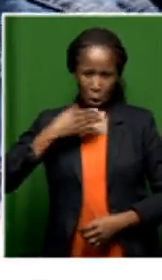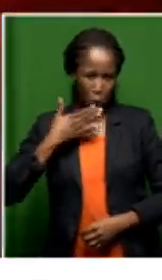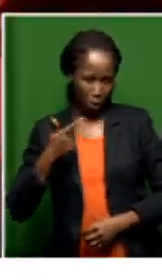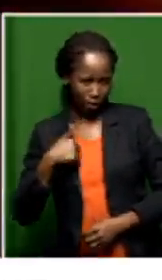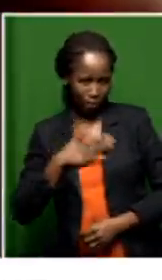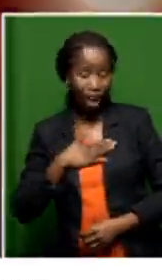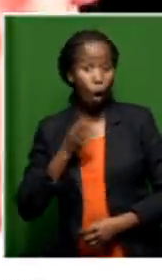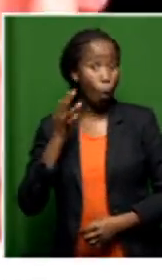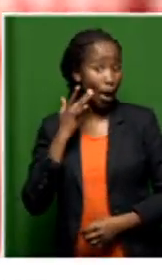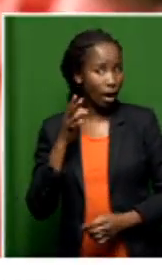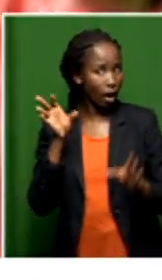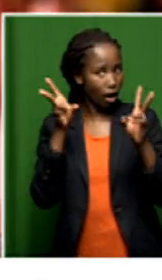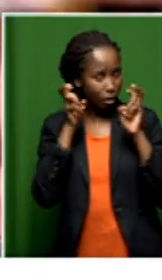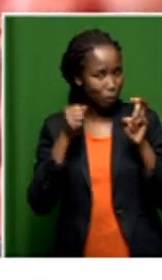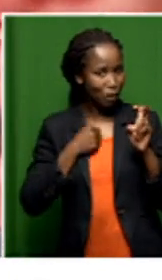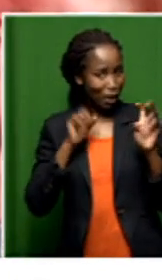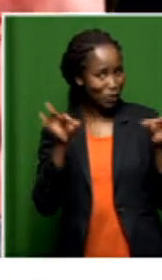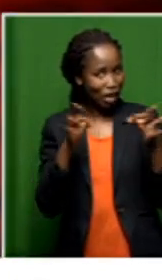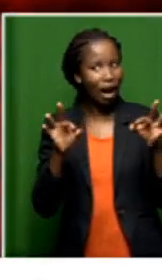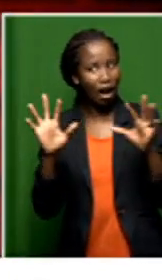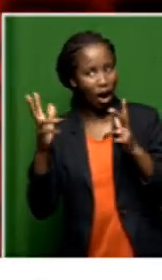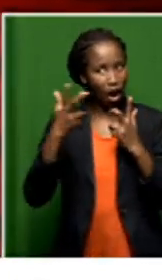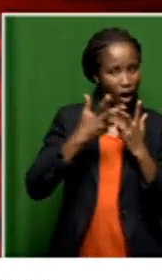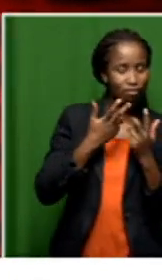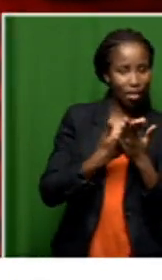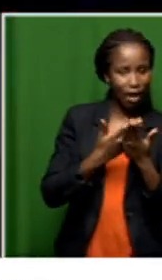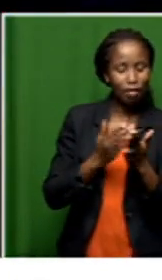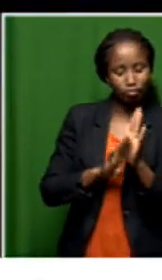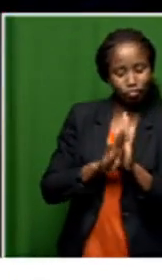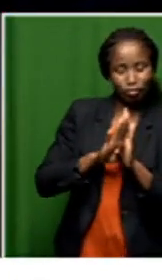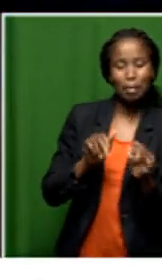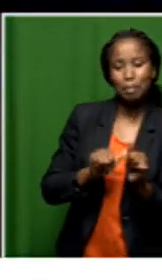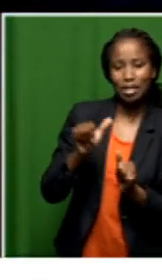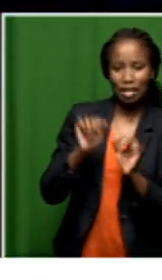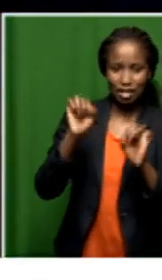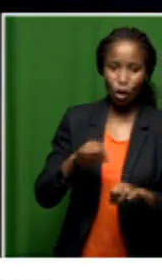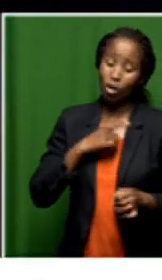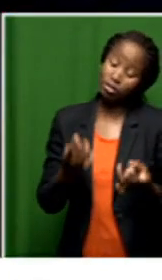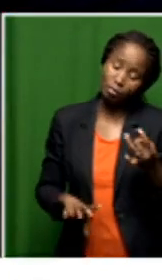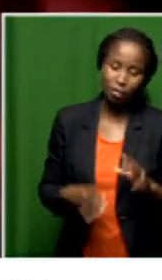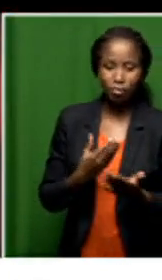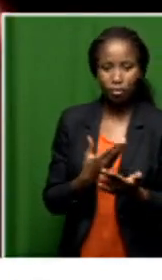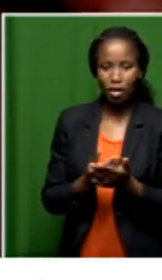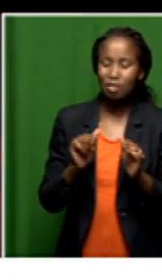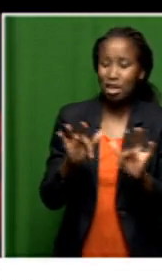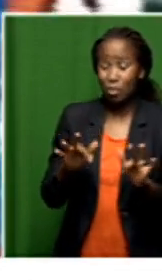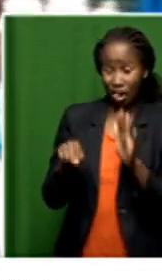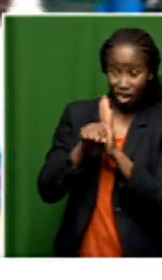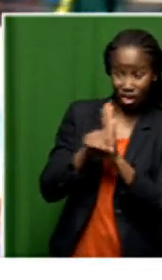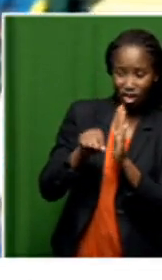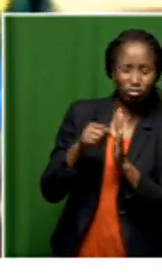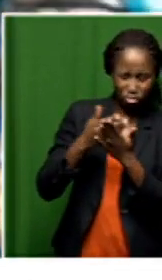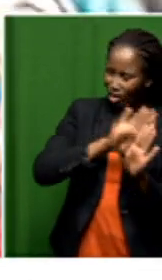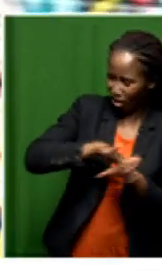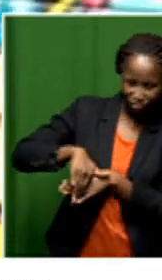move on from certain situations like that, and it's hard to choose themselves, because in choosing yourself sometimes you have to let go of certain people. So I